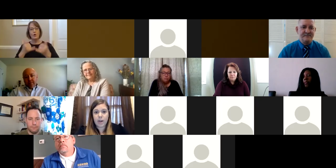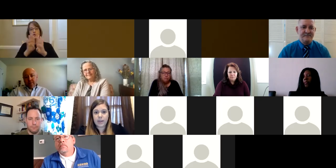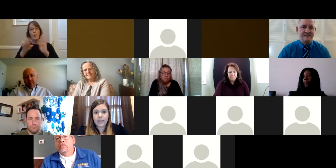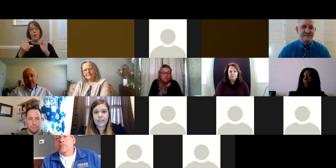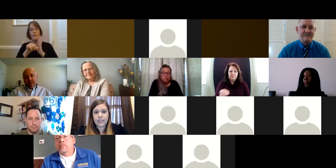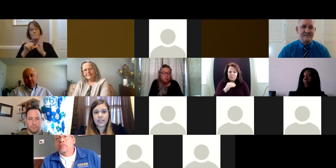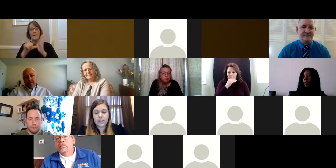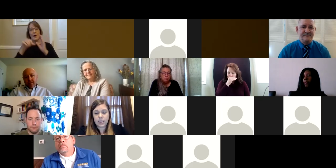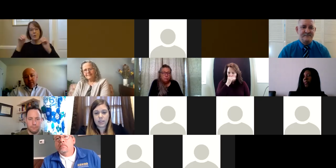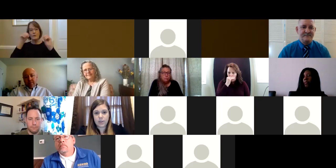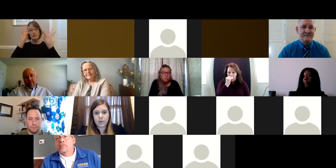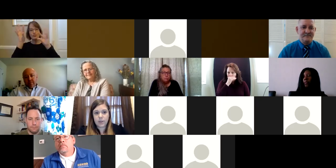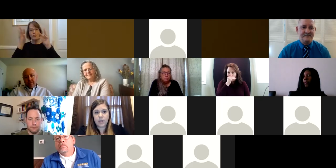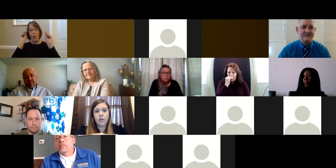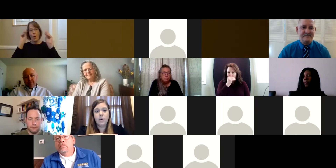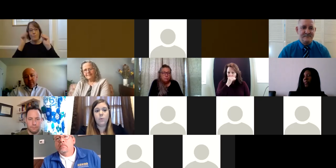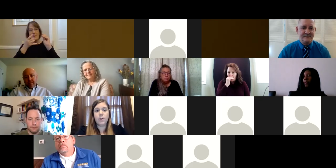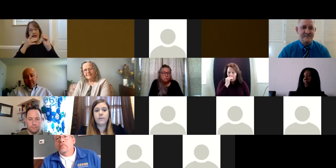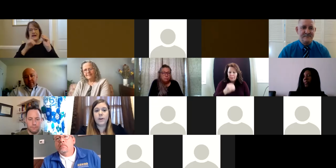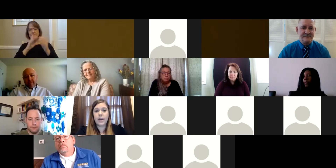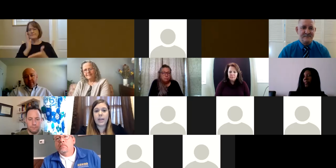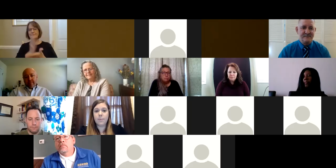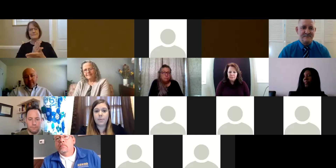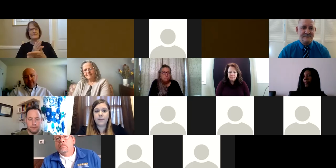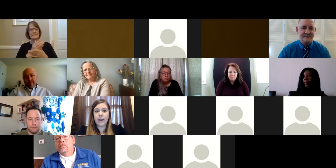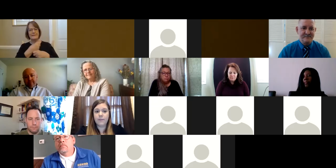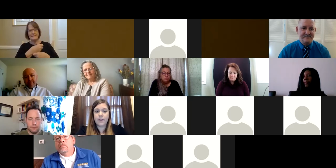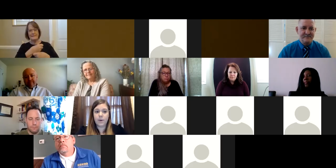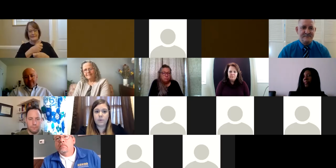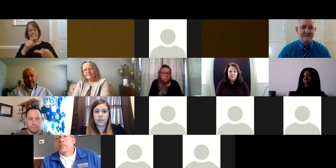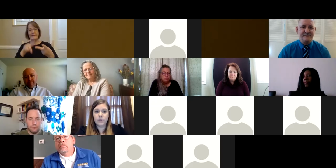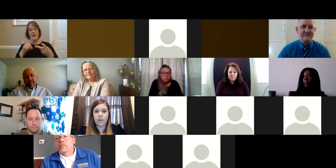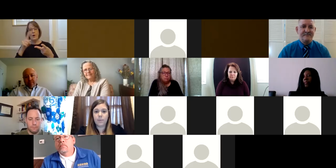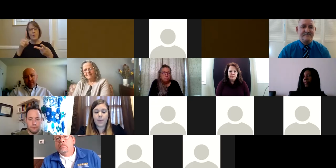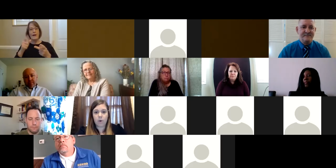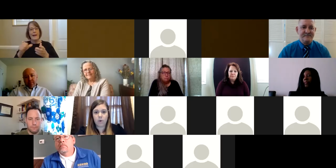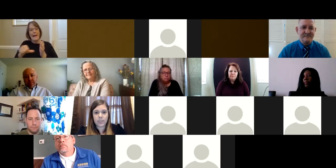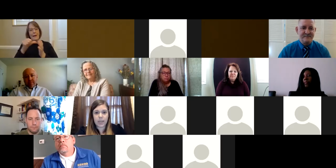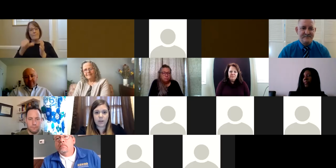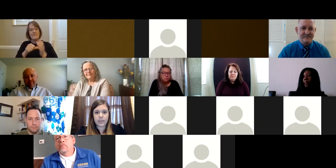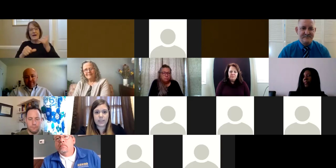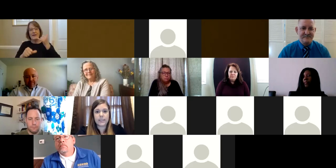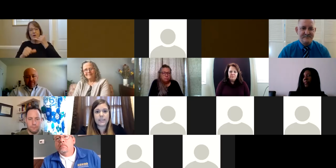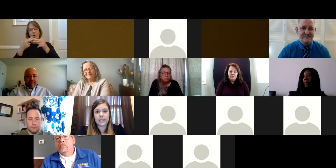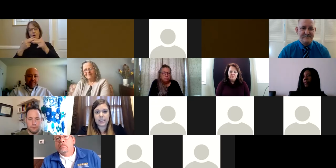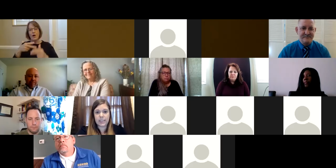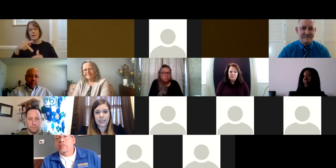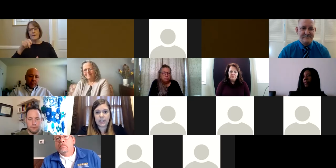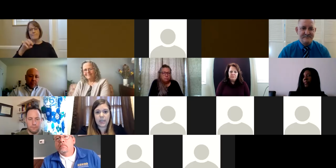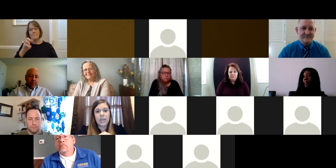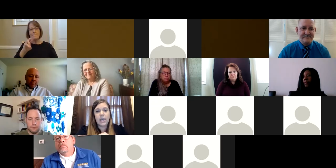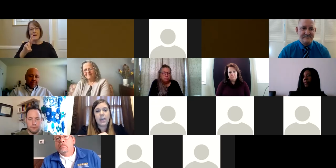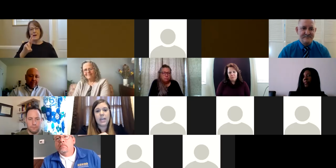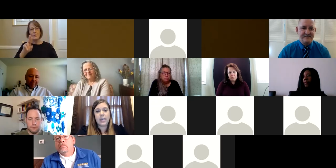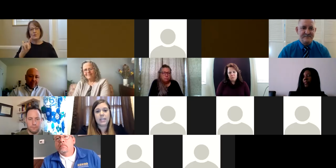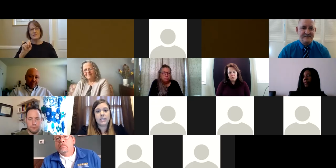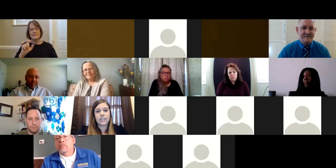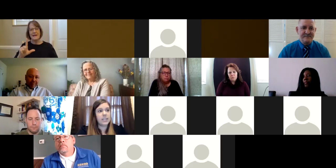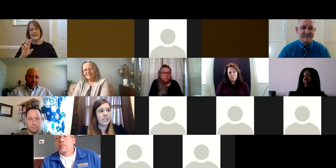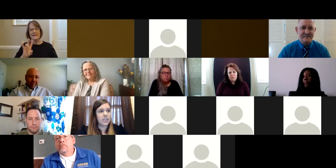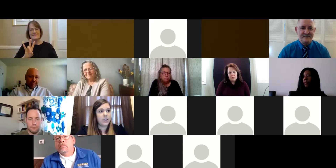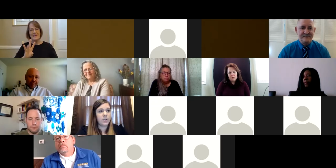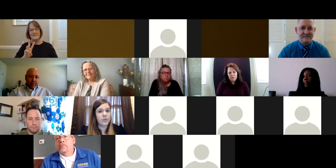strobe trine, is discontinued. One of our amplified phones called the PowerTel 760